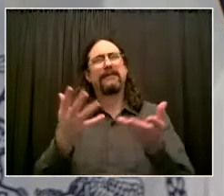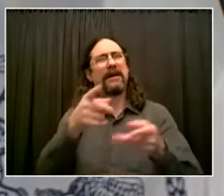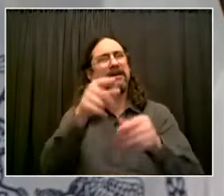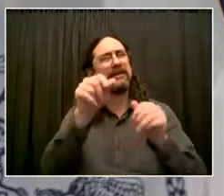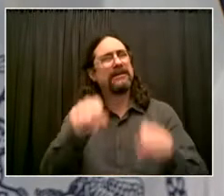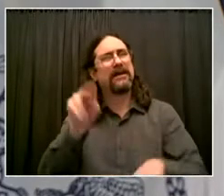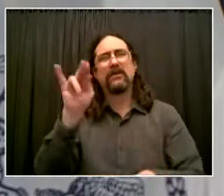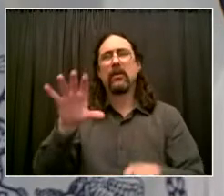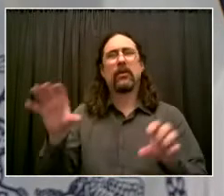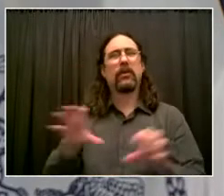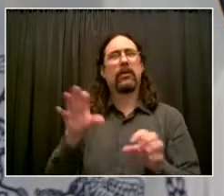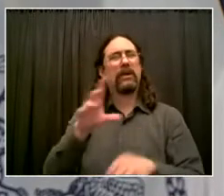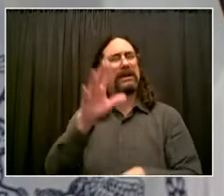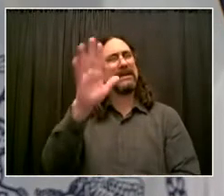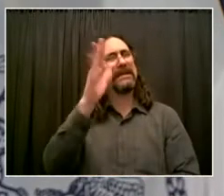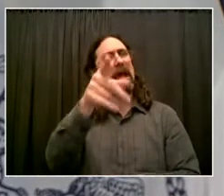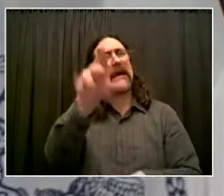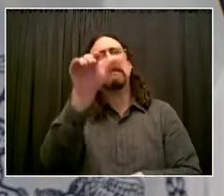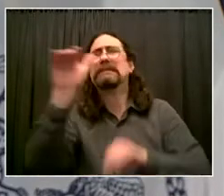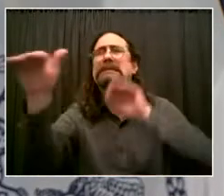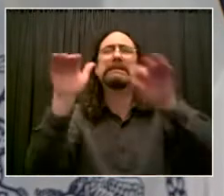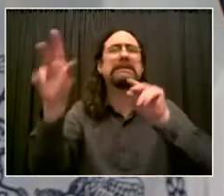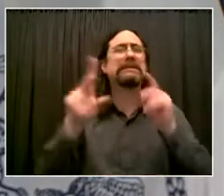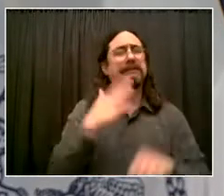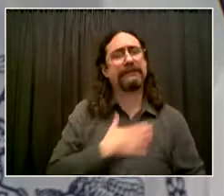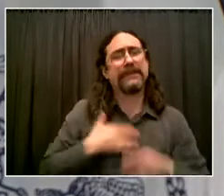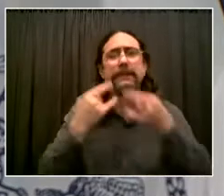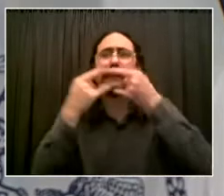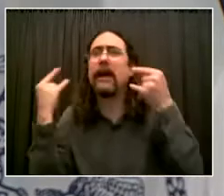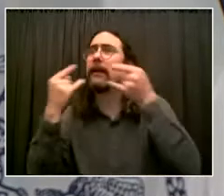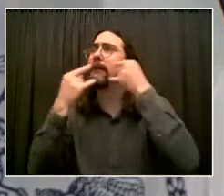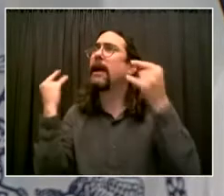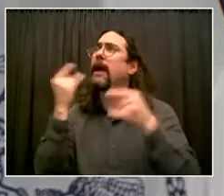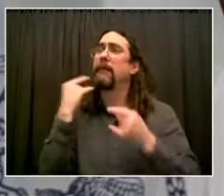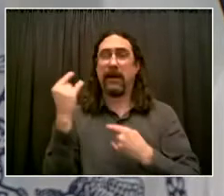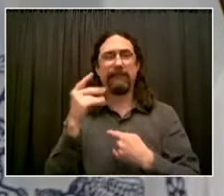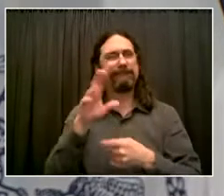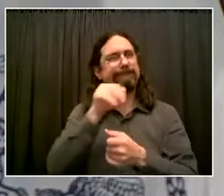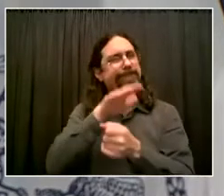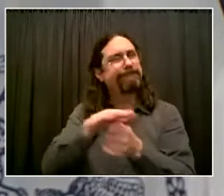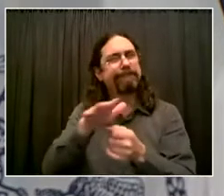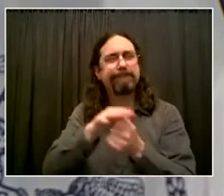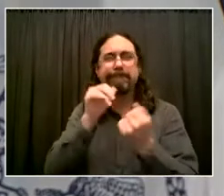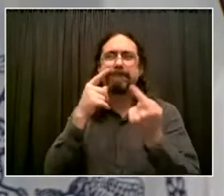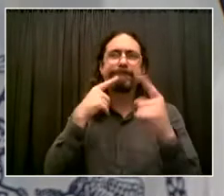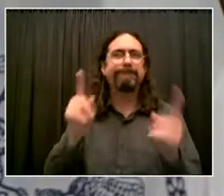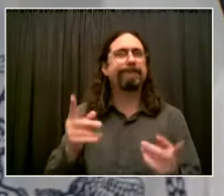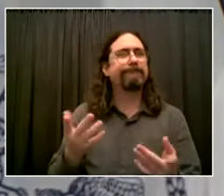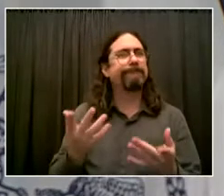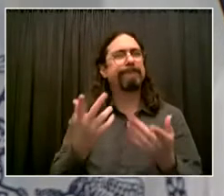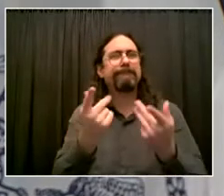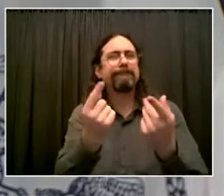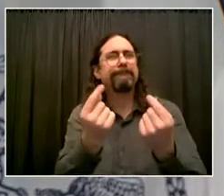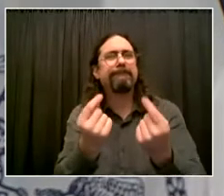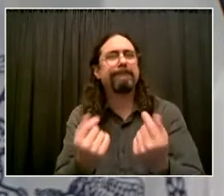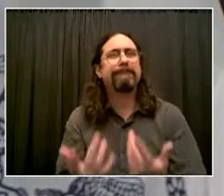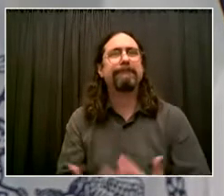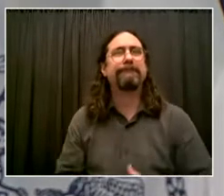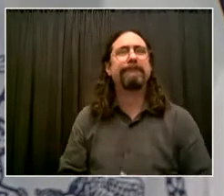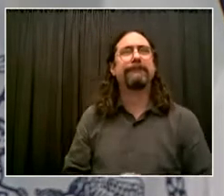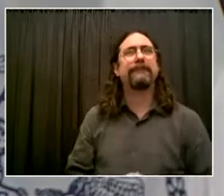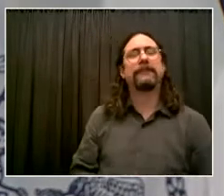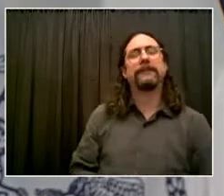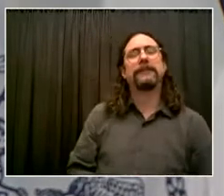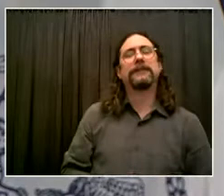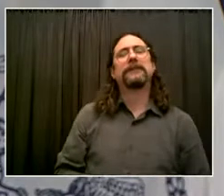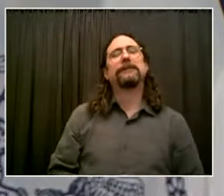question, Arthur, but I would like to recognize the same realities that